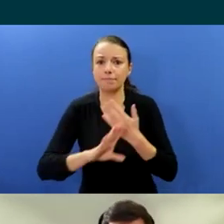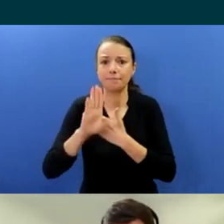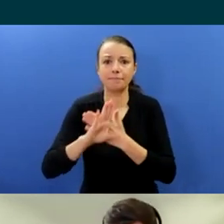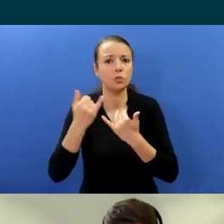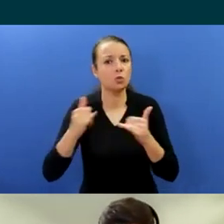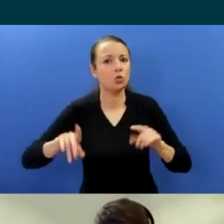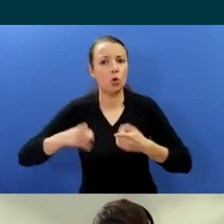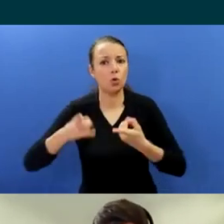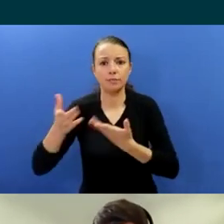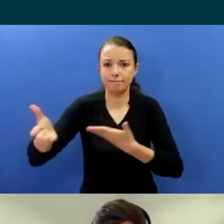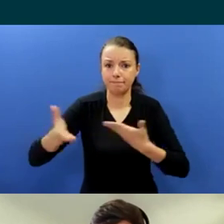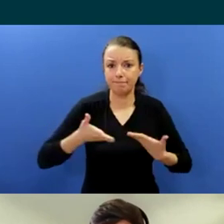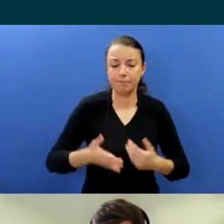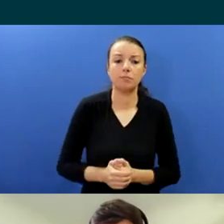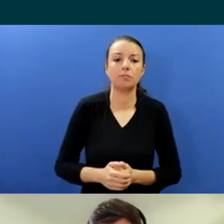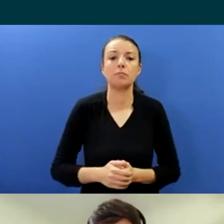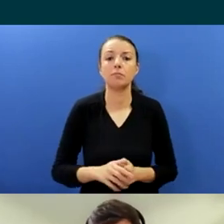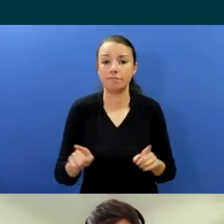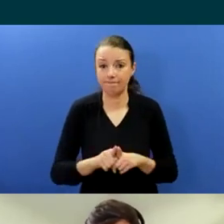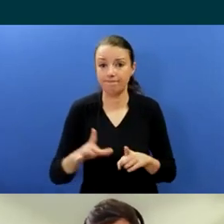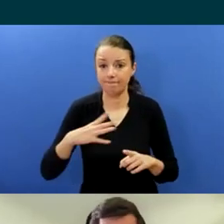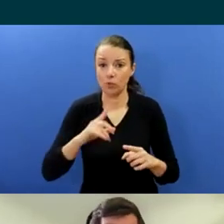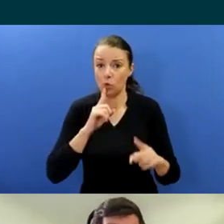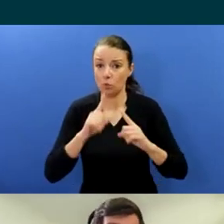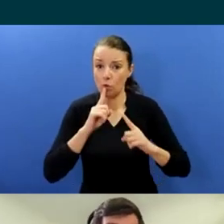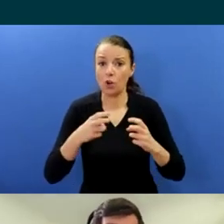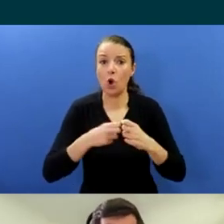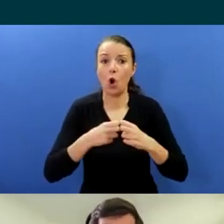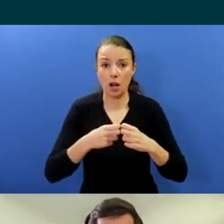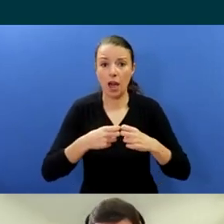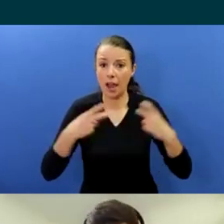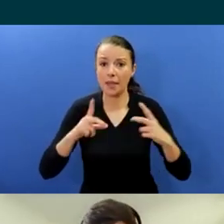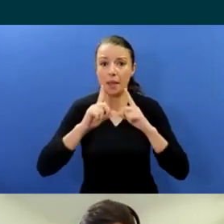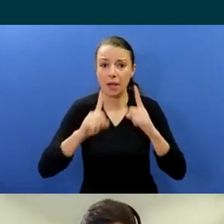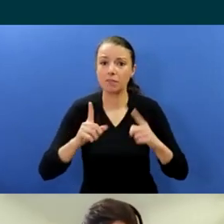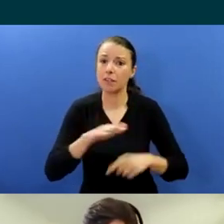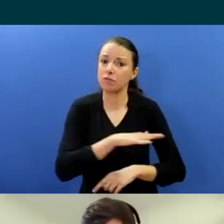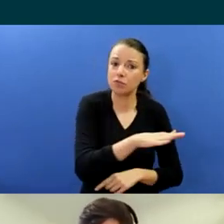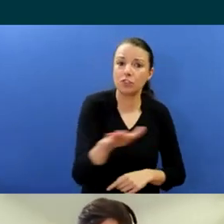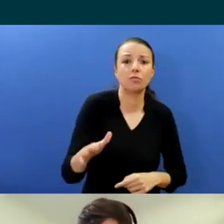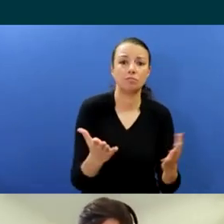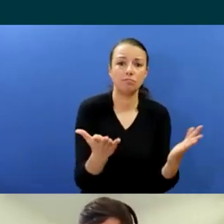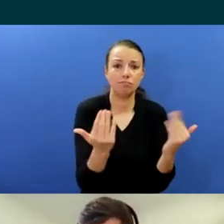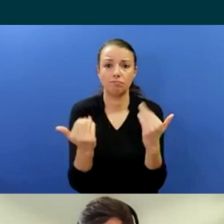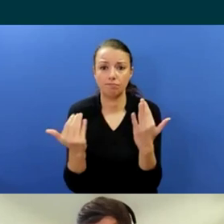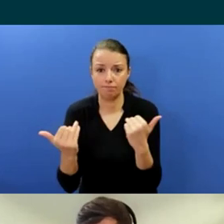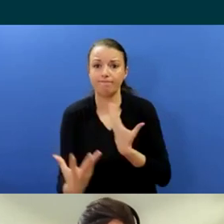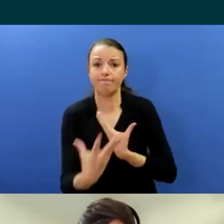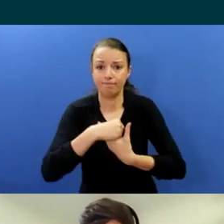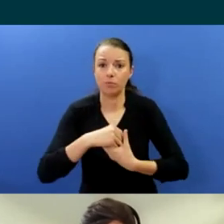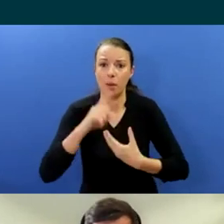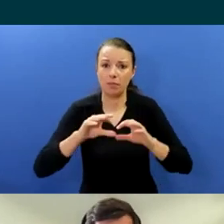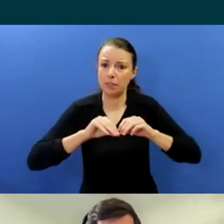to everyone. And because this is a topic that affects a lot of people, the page received a large number